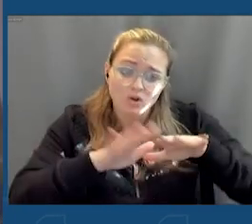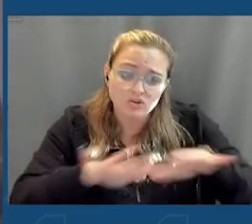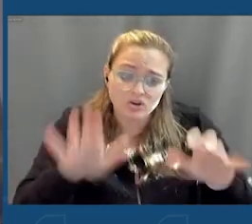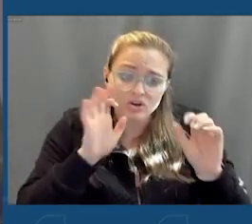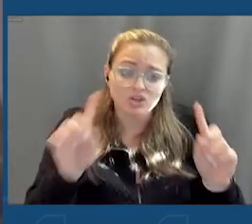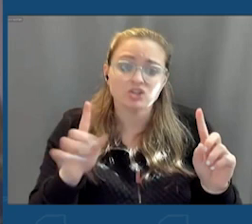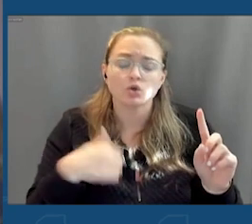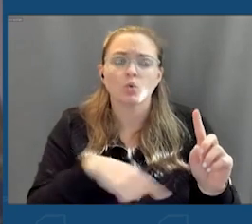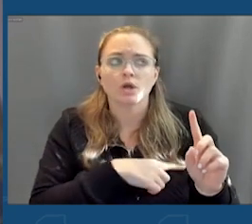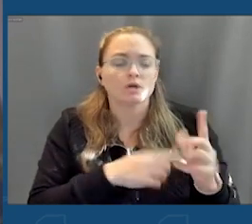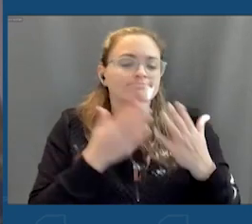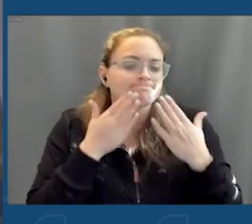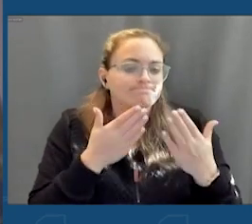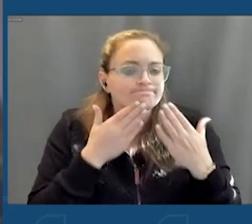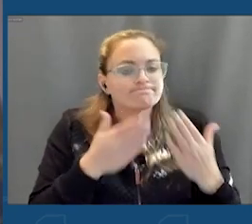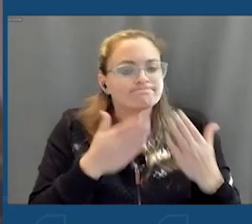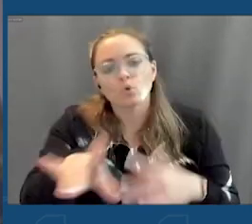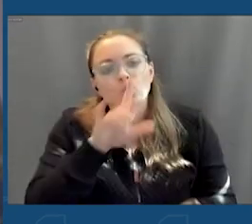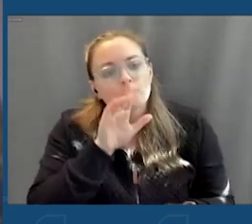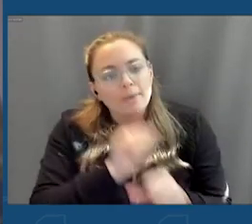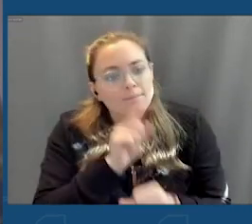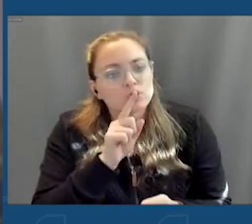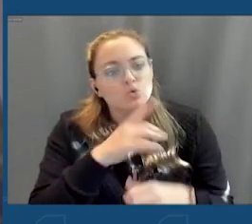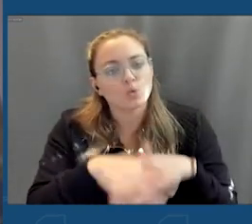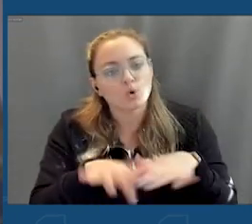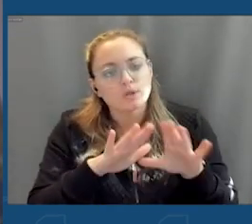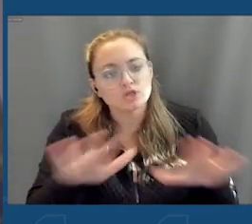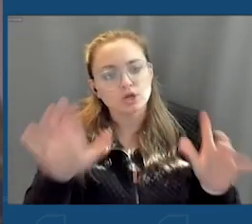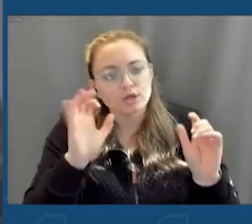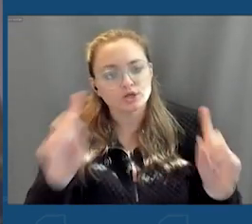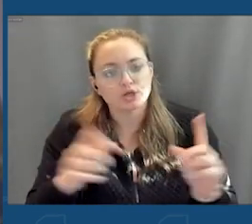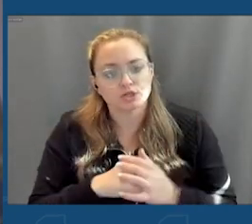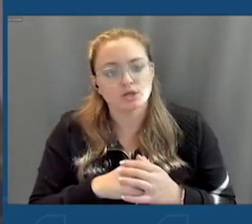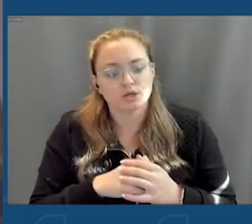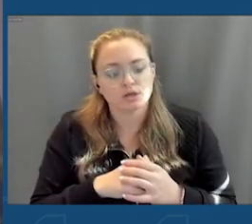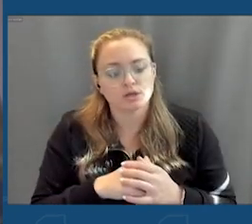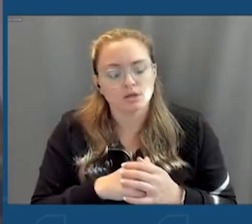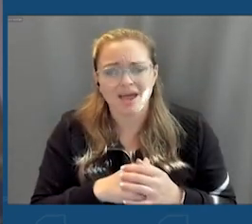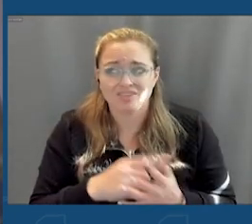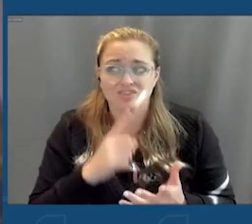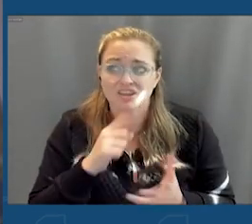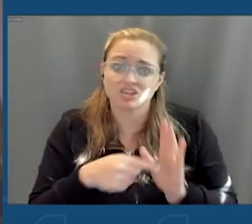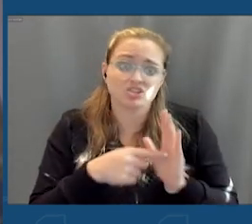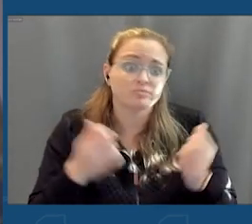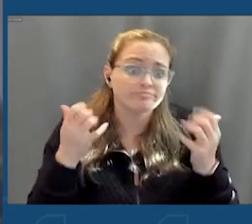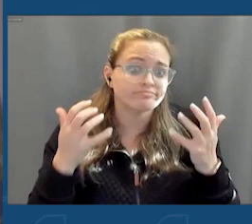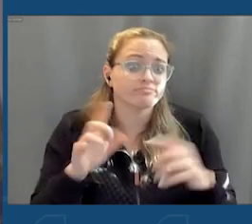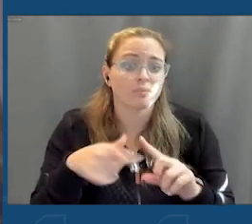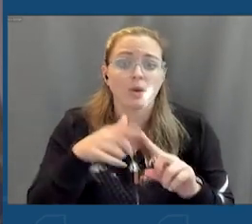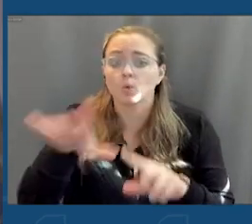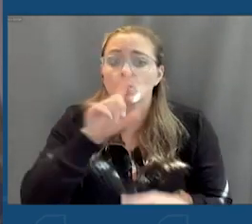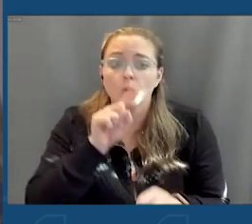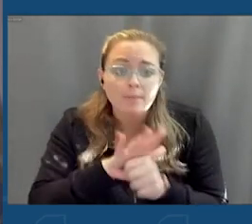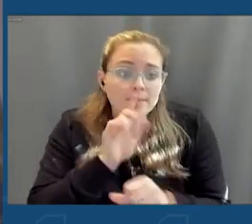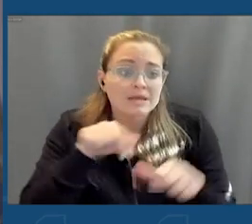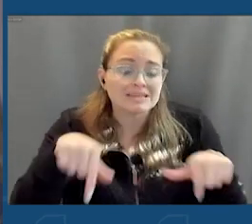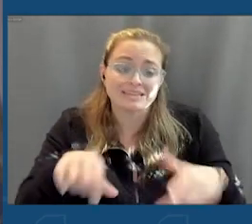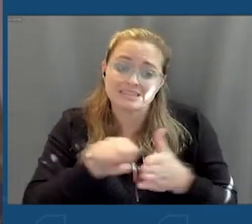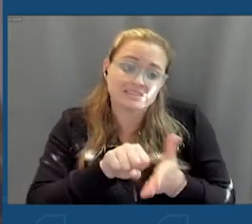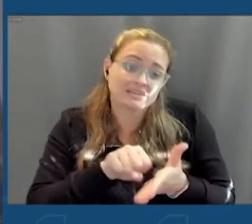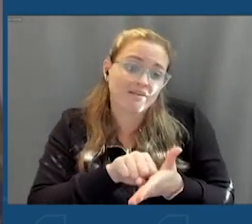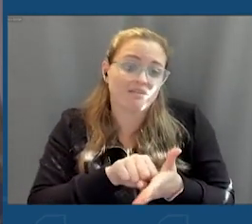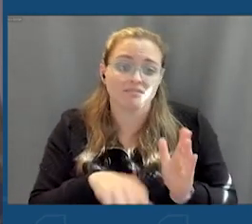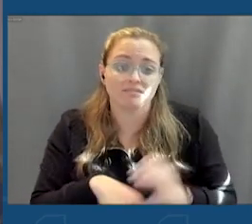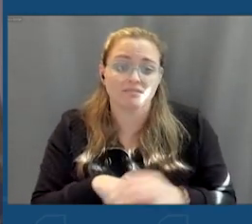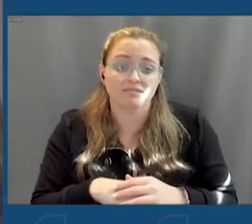we are so thankful for your commitment to early childhood education. And it says so much about your commitment to the state of New York as a whole.